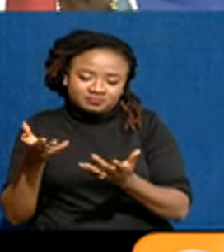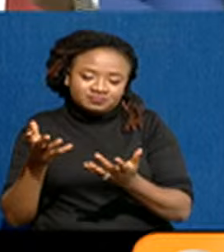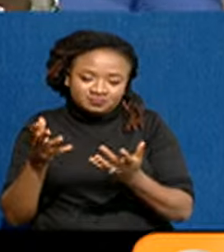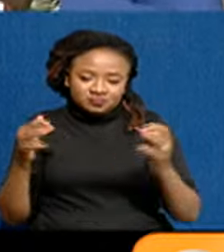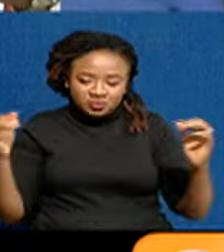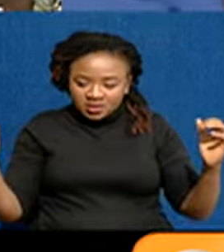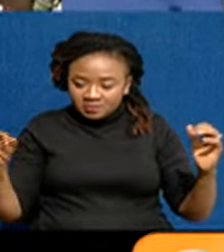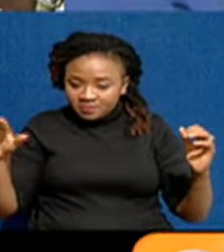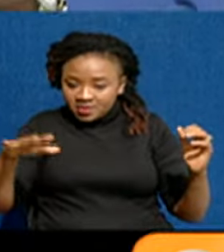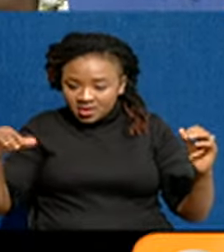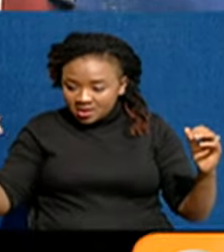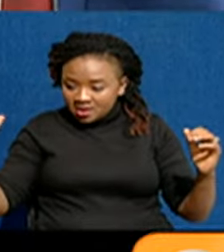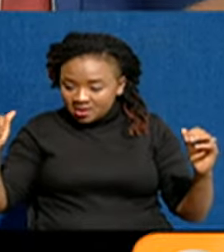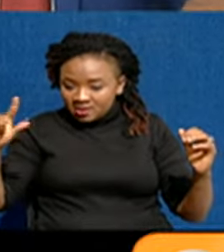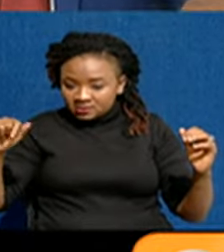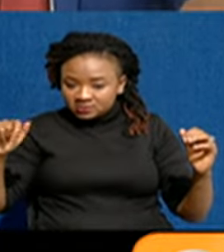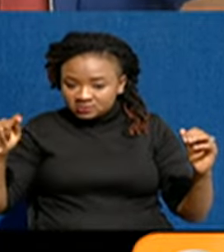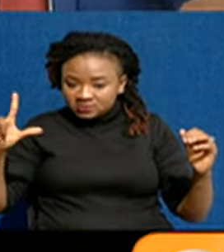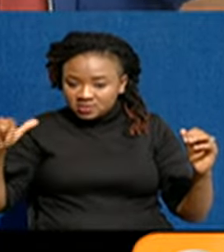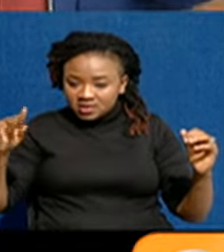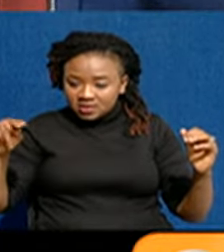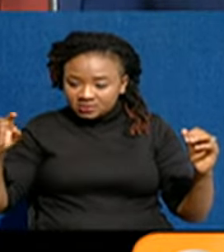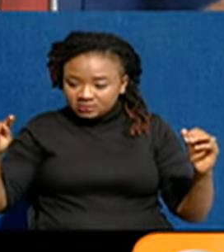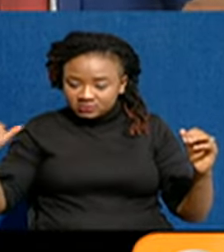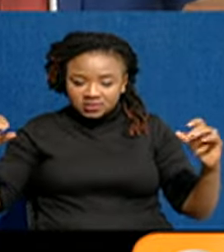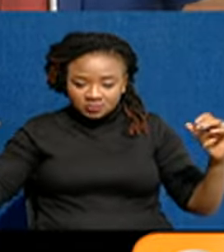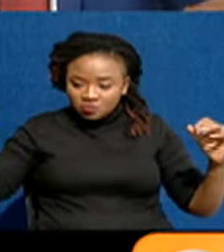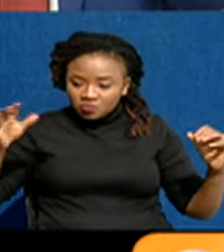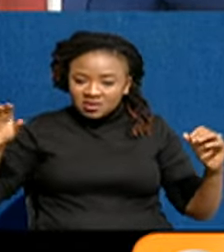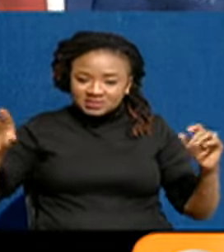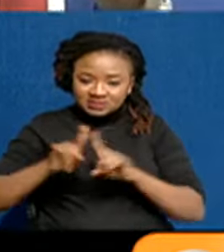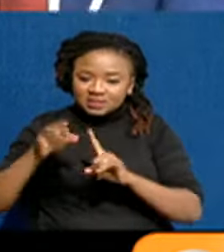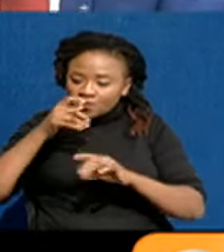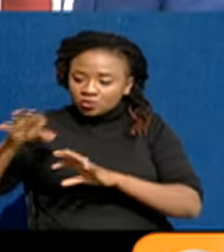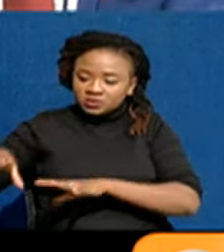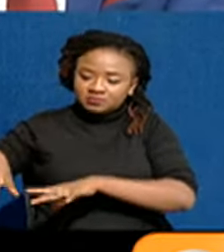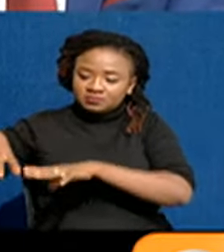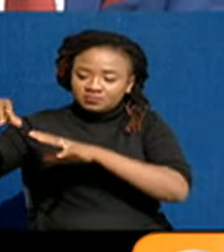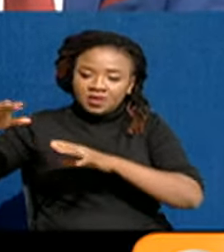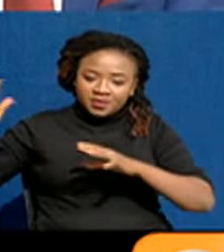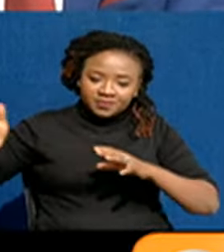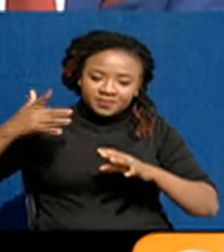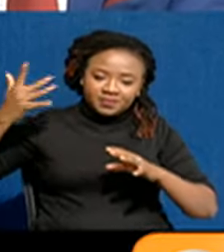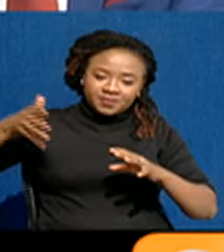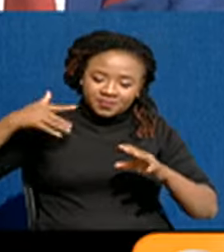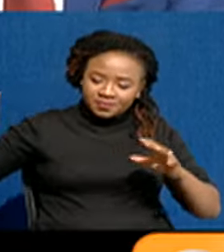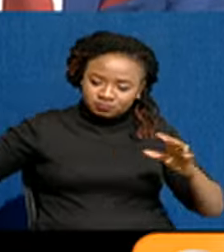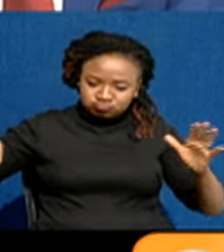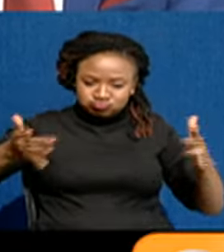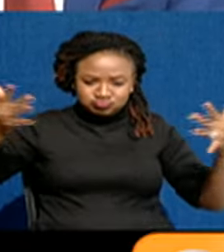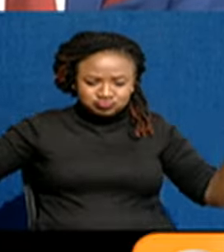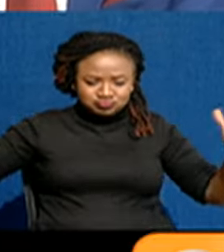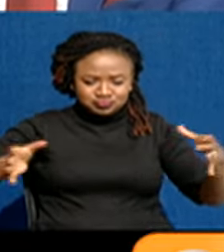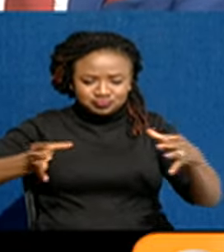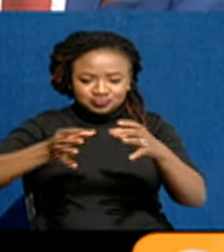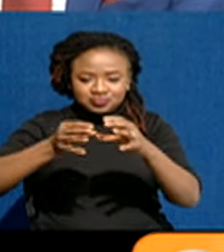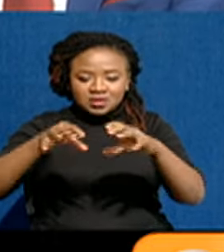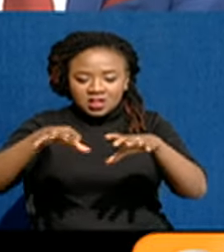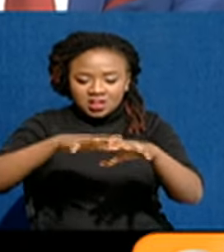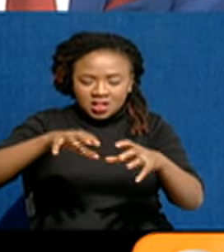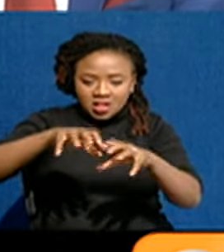another. Then where they meet, there is rising. When it rises up, that is what forms cloud and comes down as rain. Okay. So a